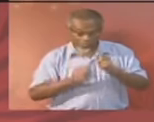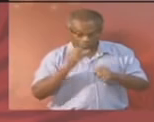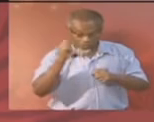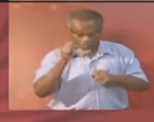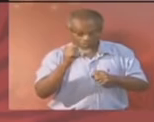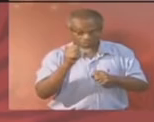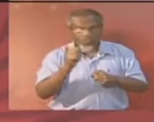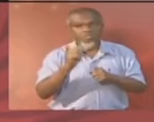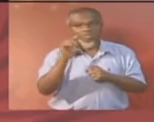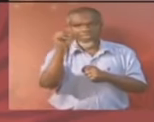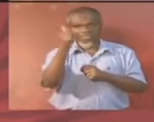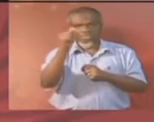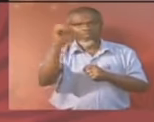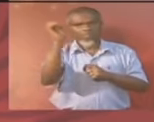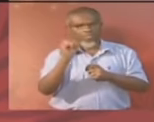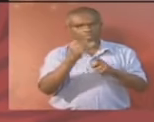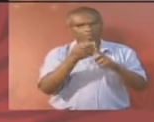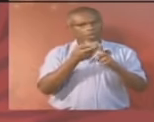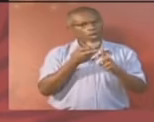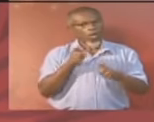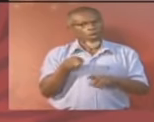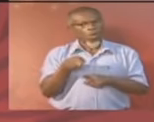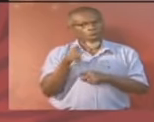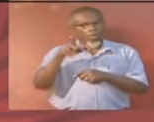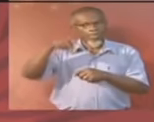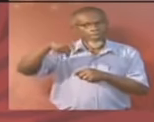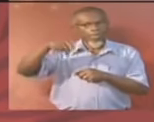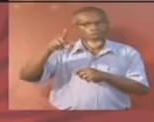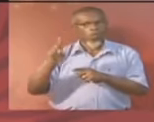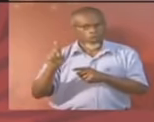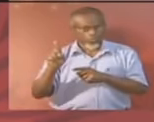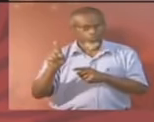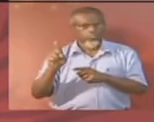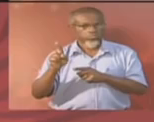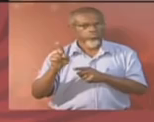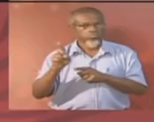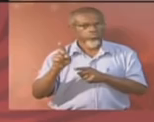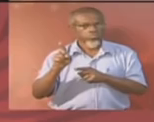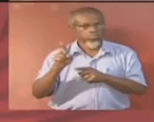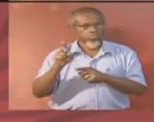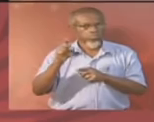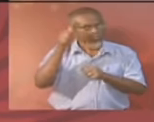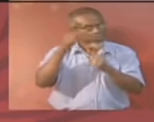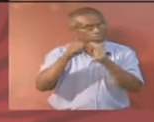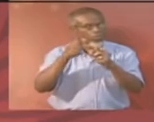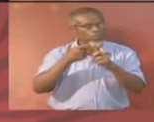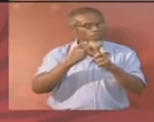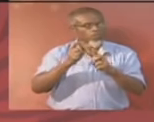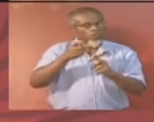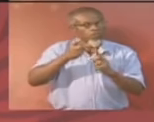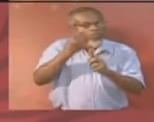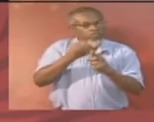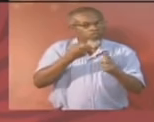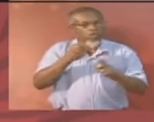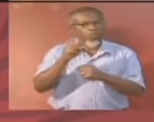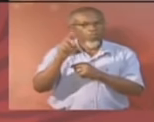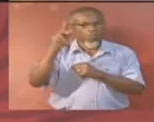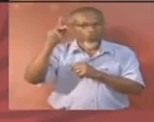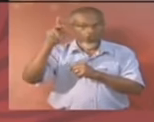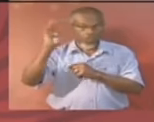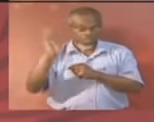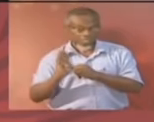are of the P1 variant, which, as I said, was first detected in Brazil, and as you are aware, was first detected in Trinidad about 2 weeks